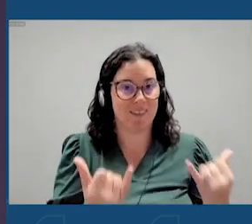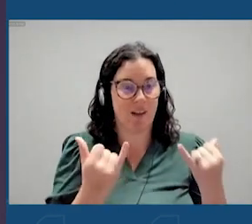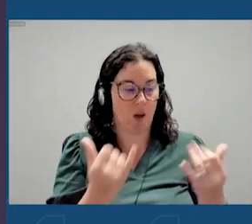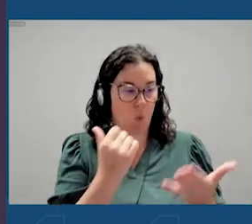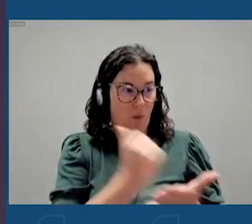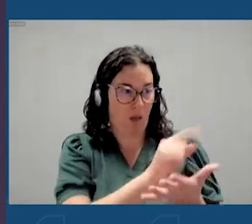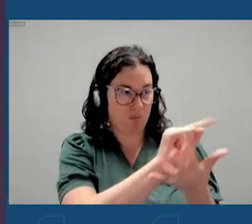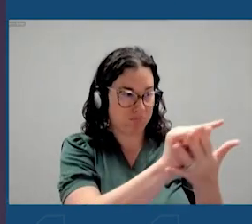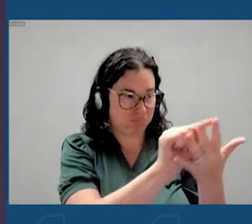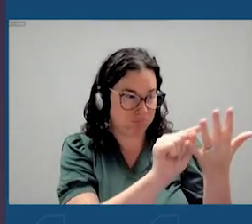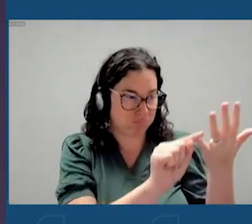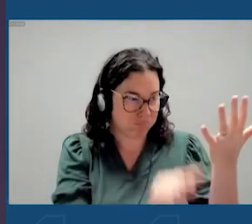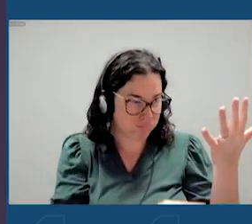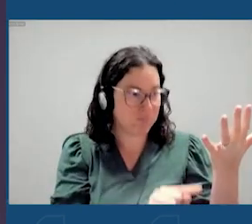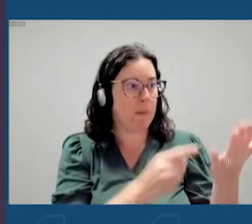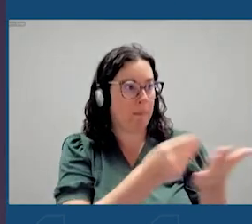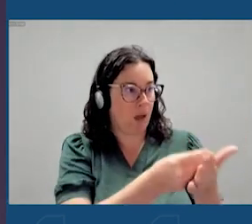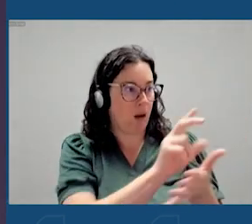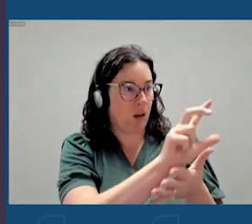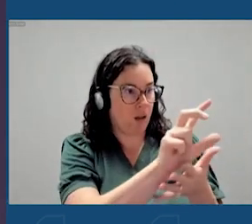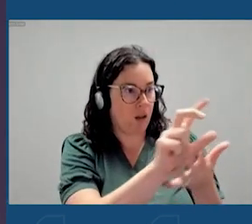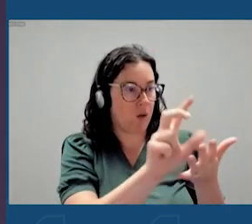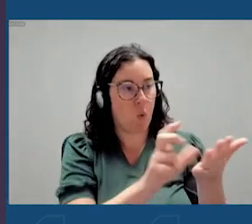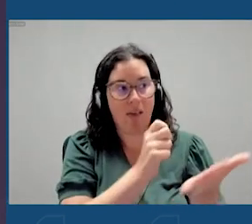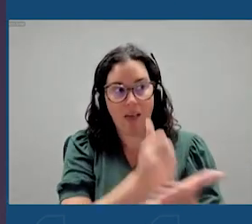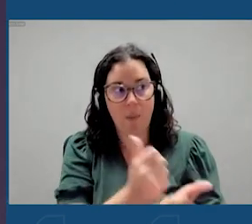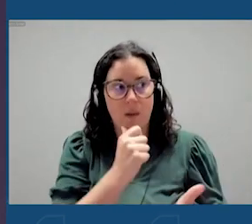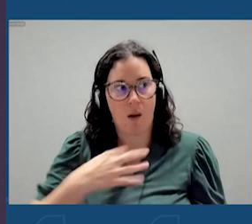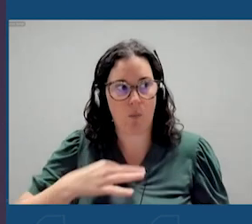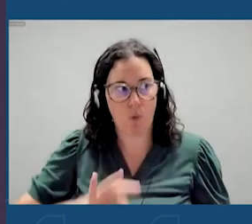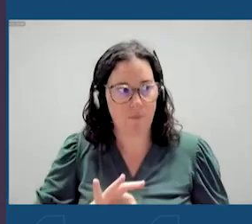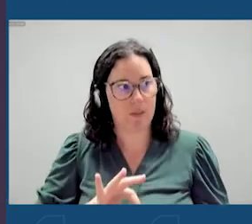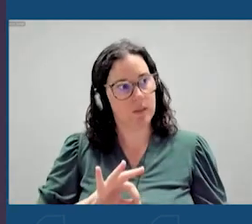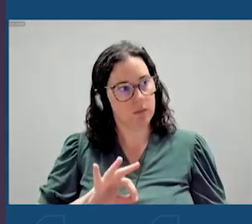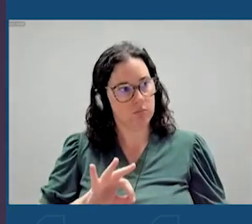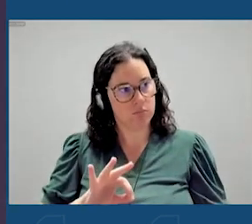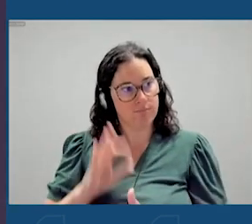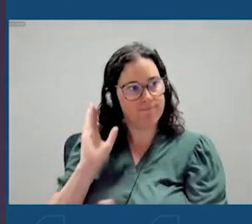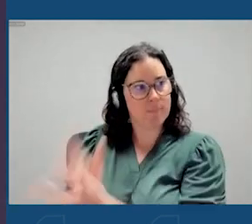to help these nonprofits do their job. $51 million.